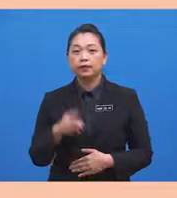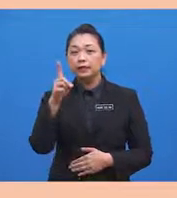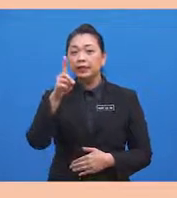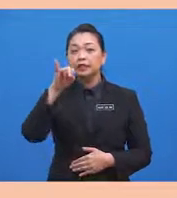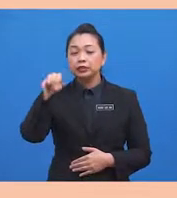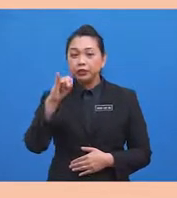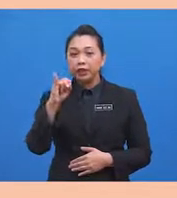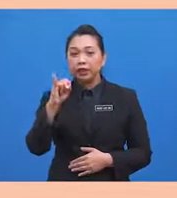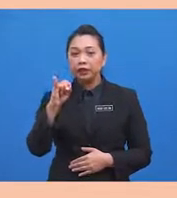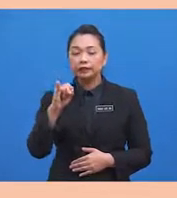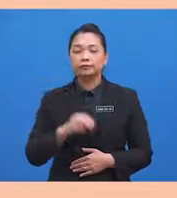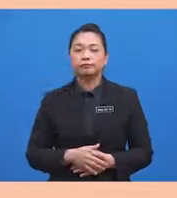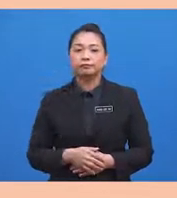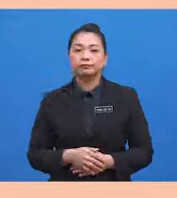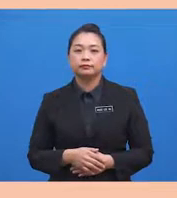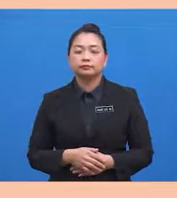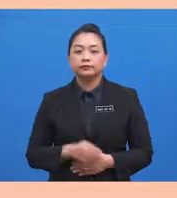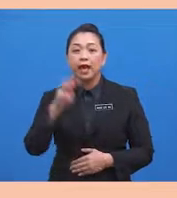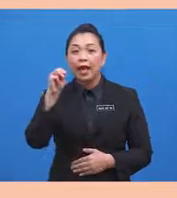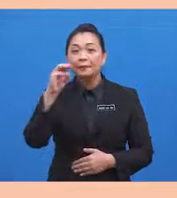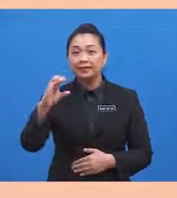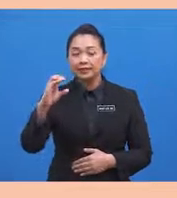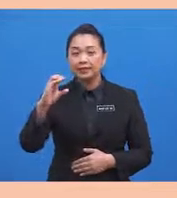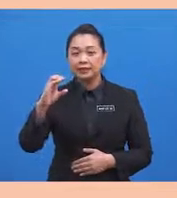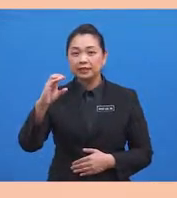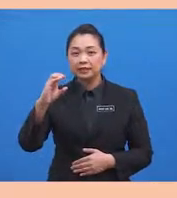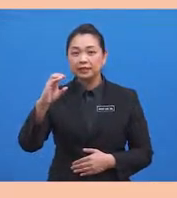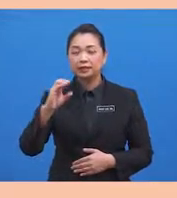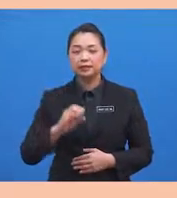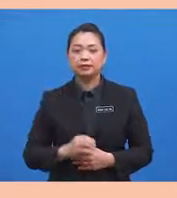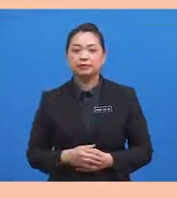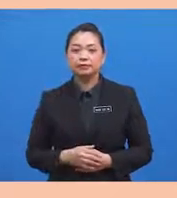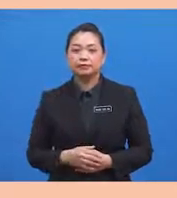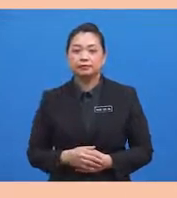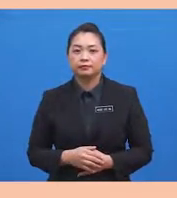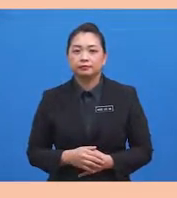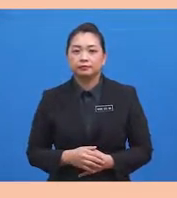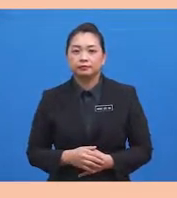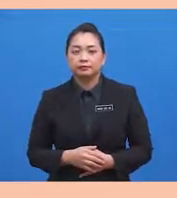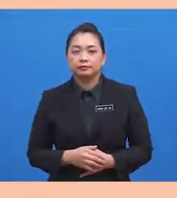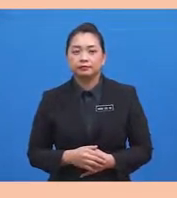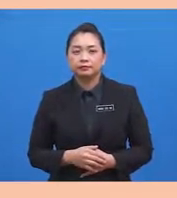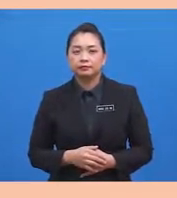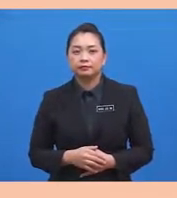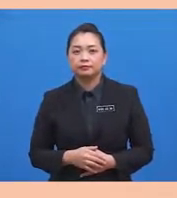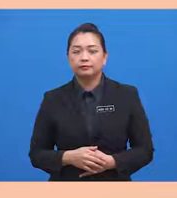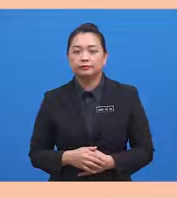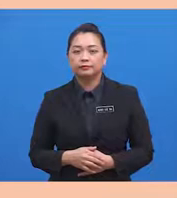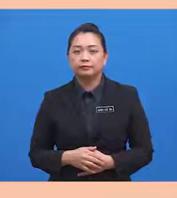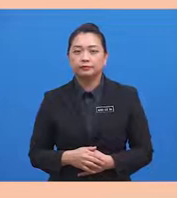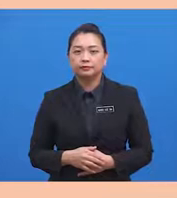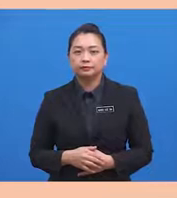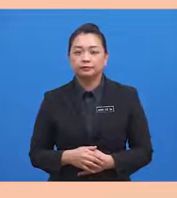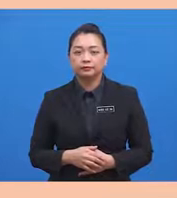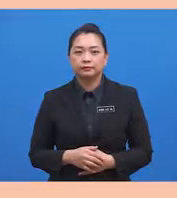disc jockey. MC, master of ceremonies. AKA, also known as. Next, look at